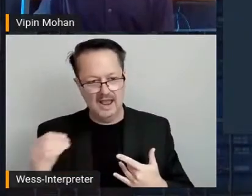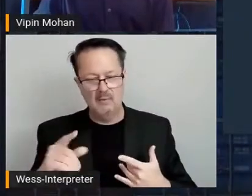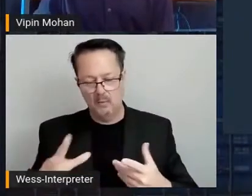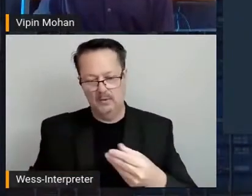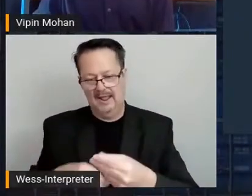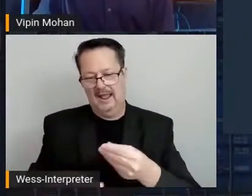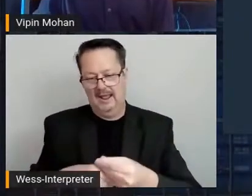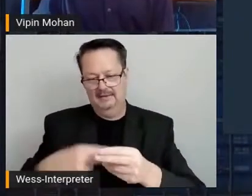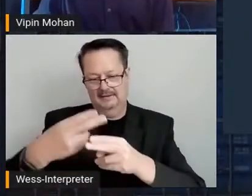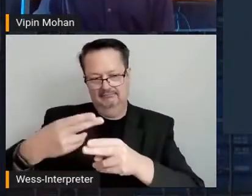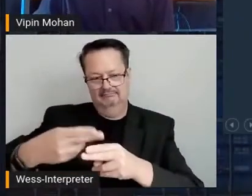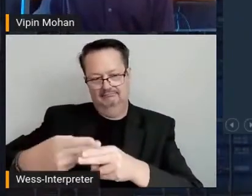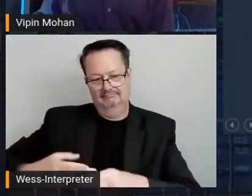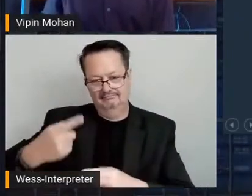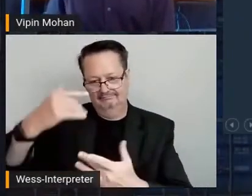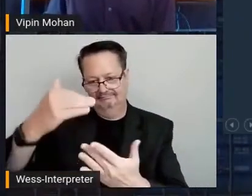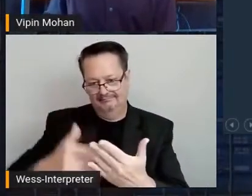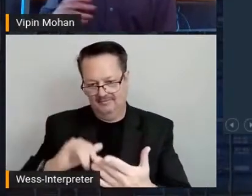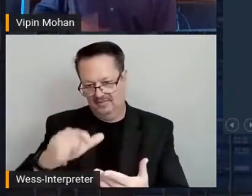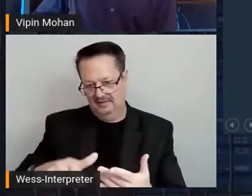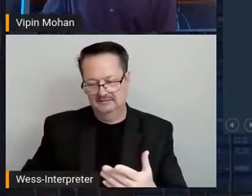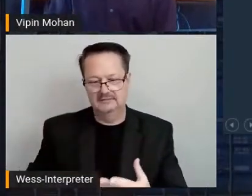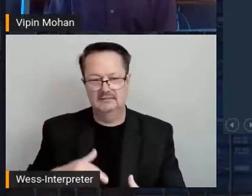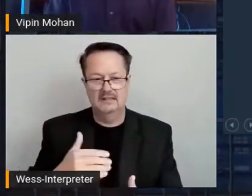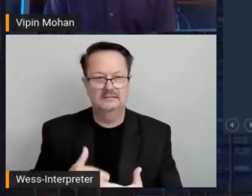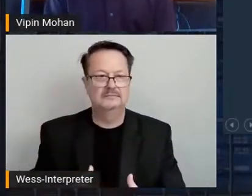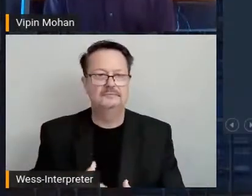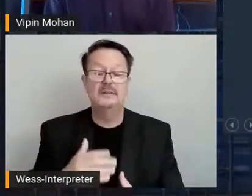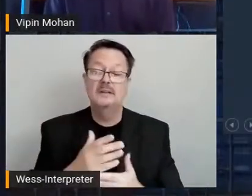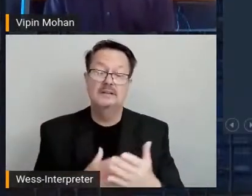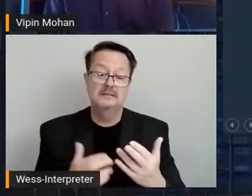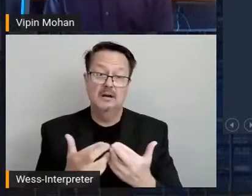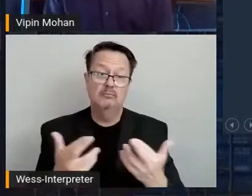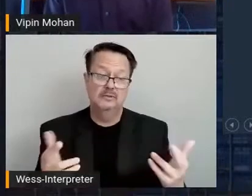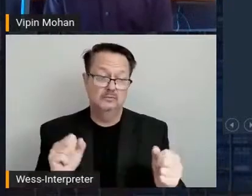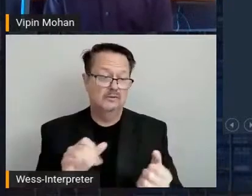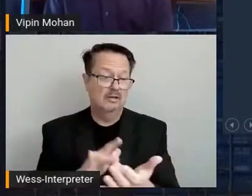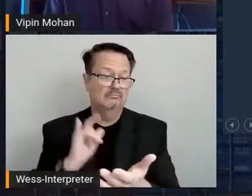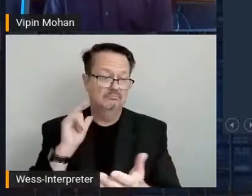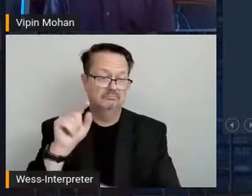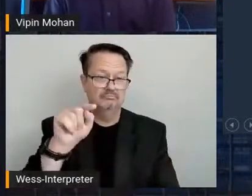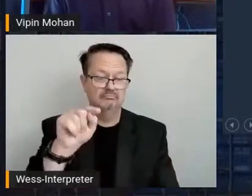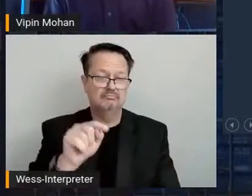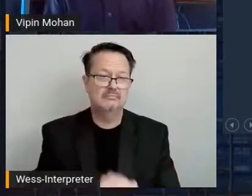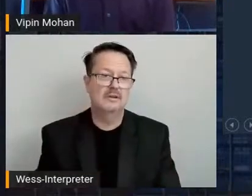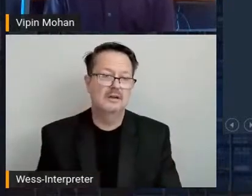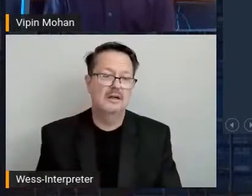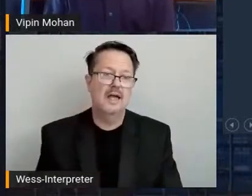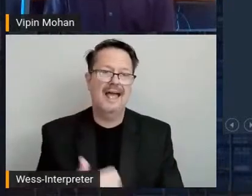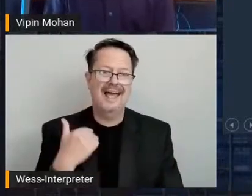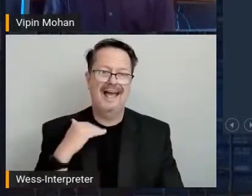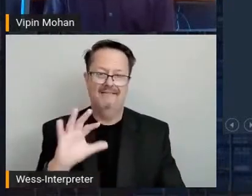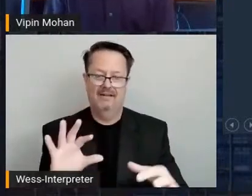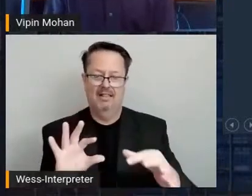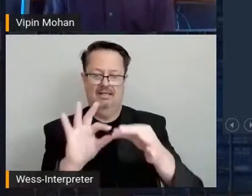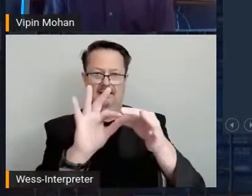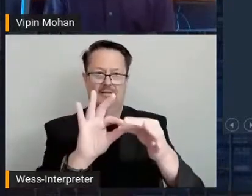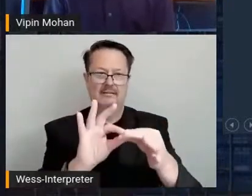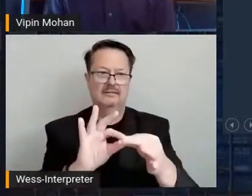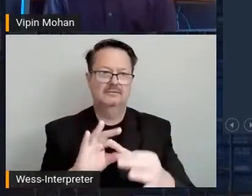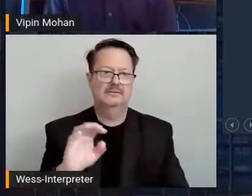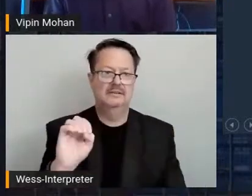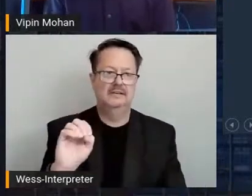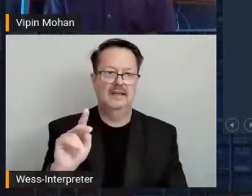Some resources for you. So So there's a link to the EKS Anywhere